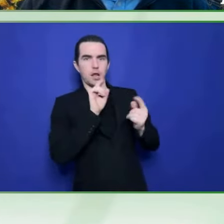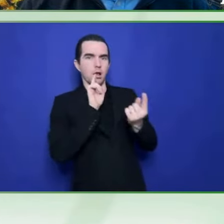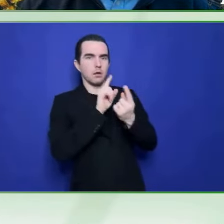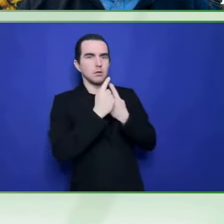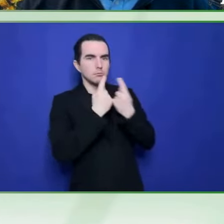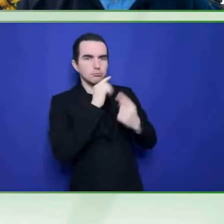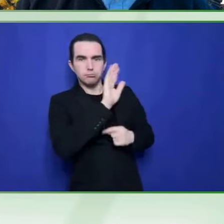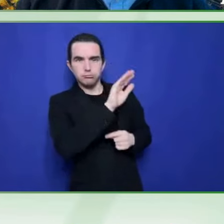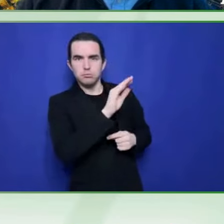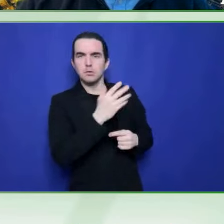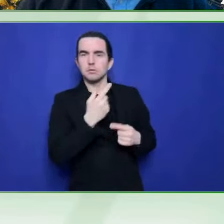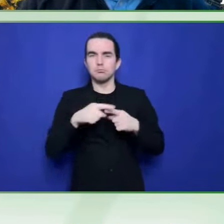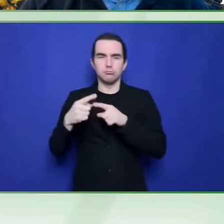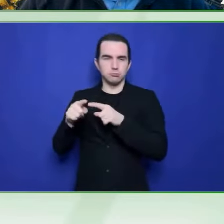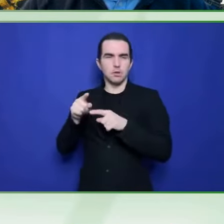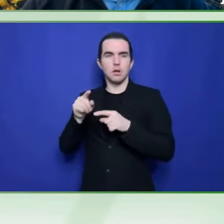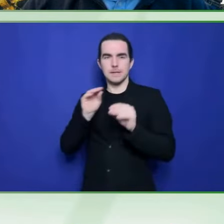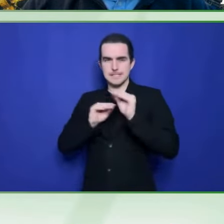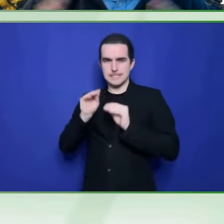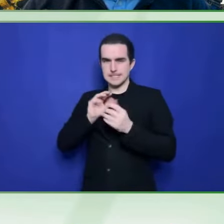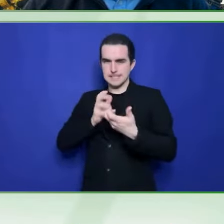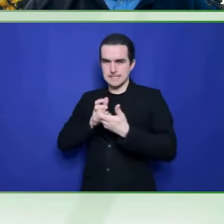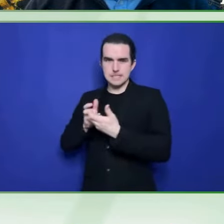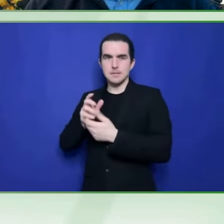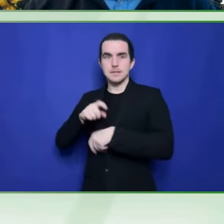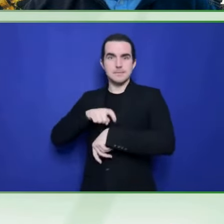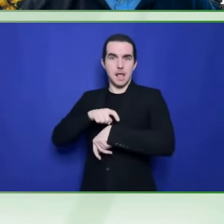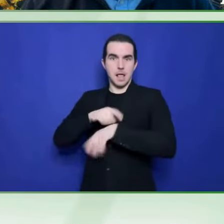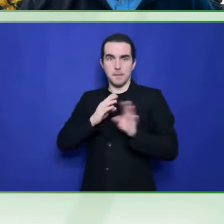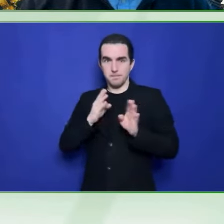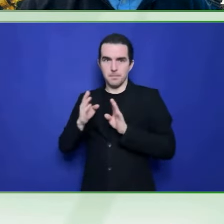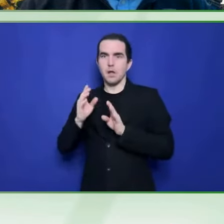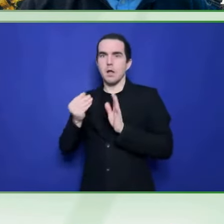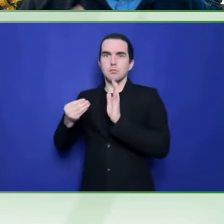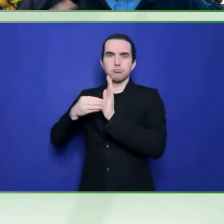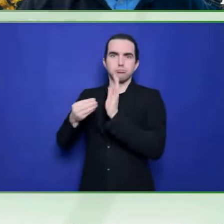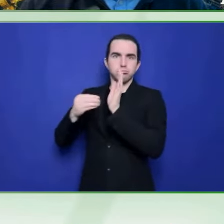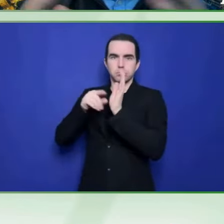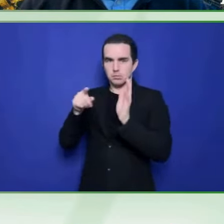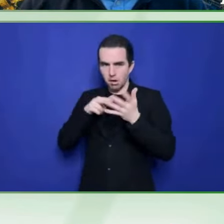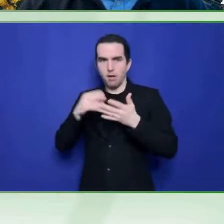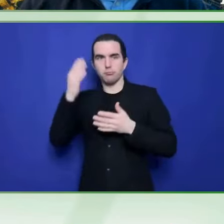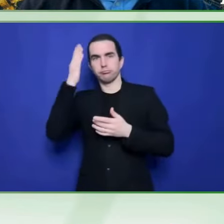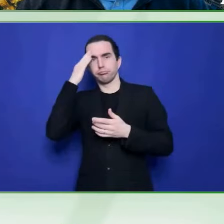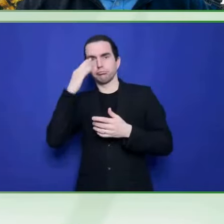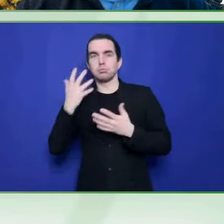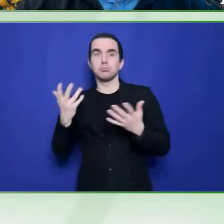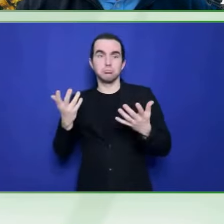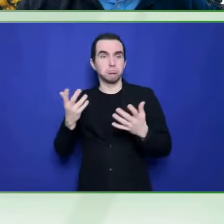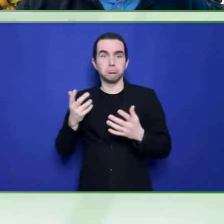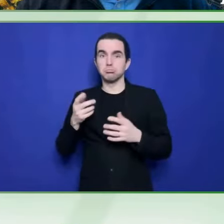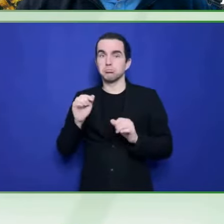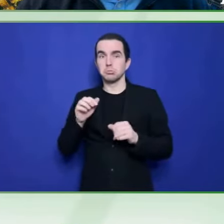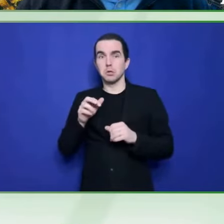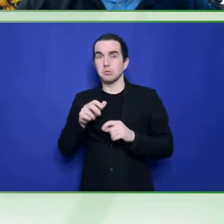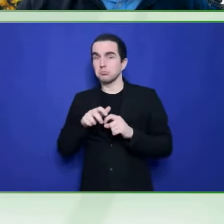traffic lights that can sense when somebody with a disability is approaching and automatically request the